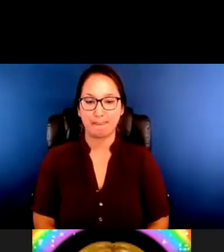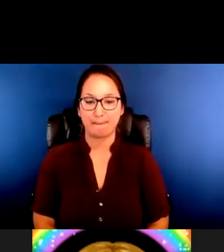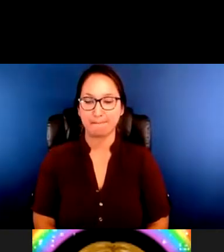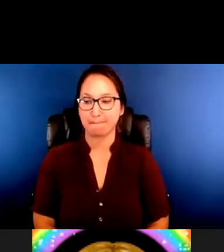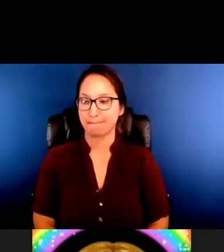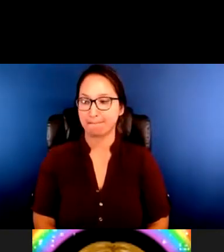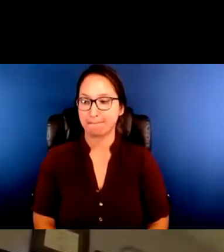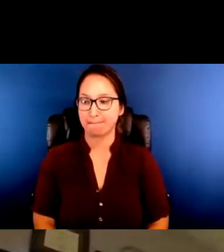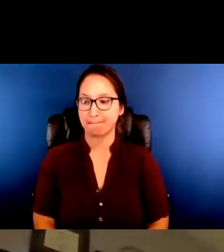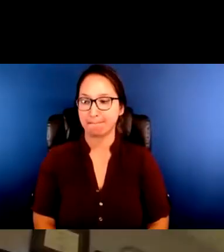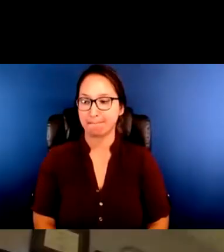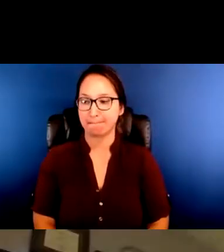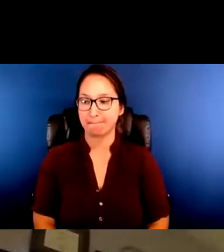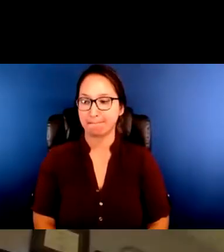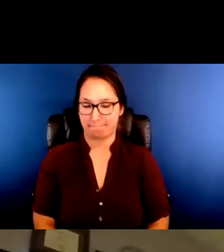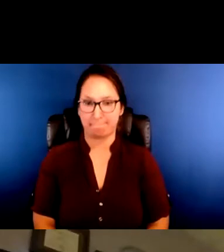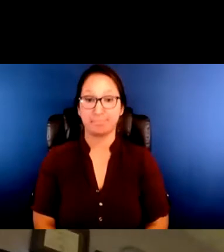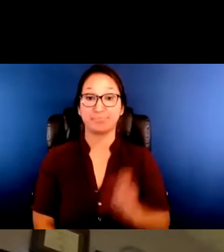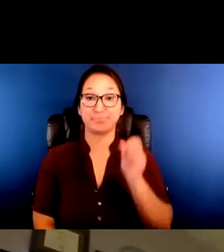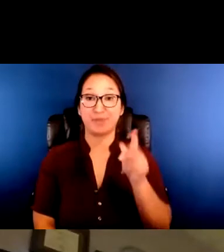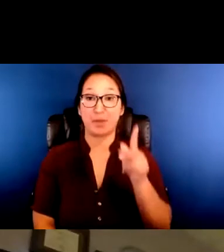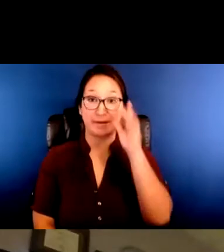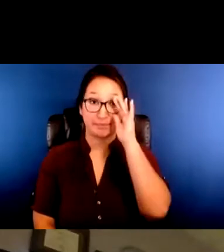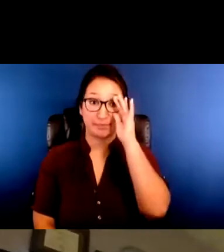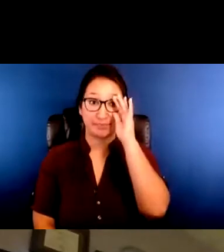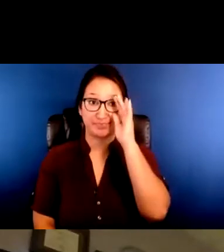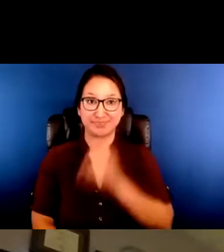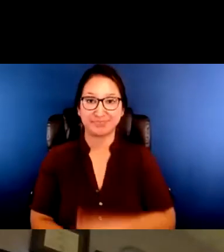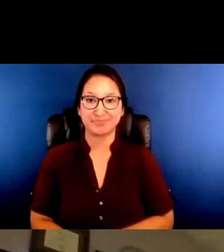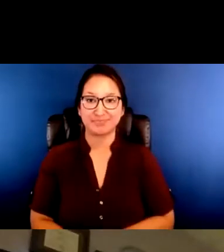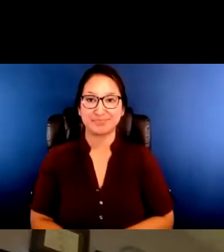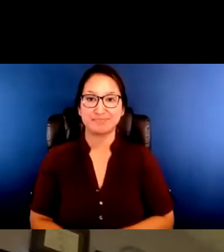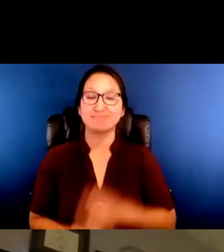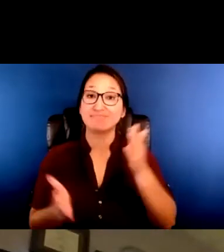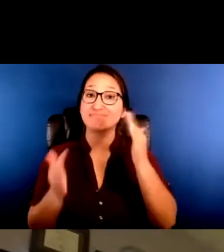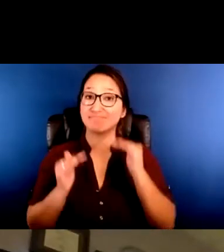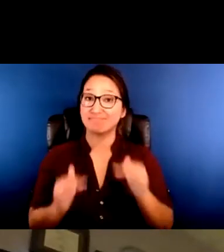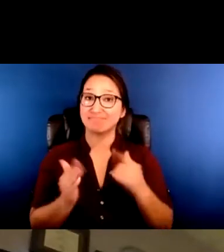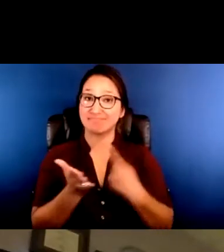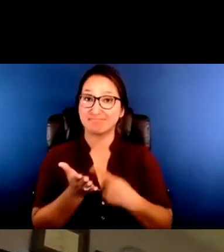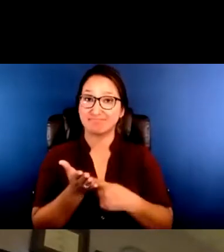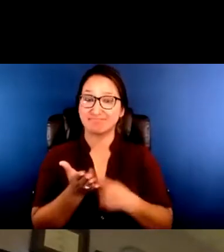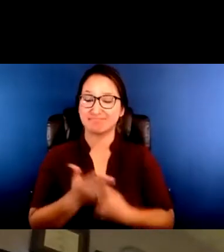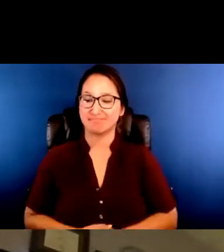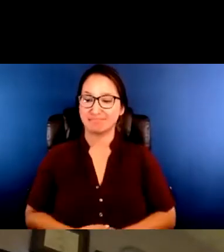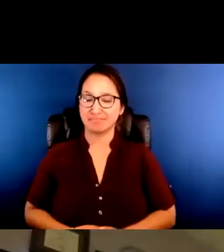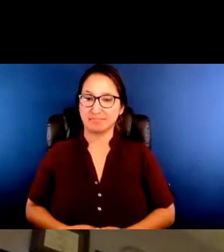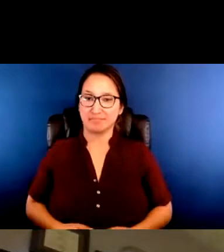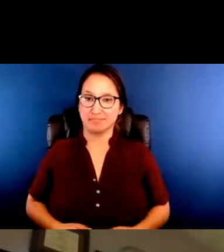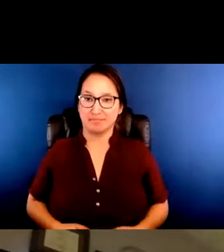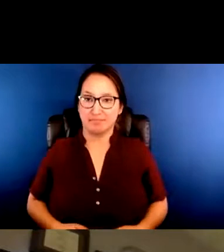Okay. So our next thing that we wanted to talk about is